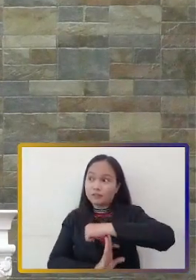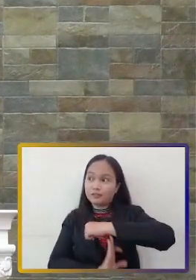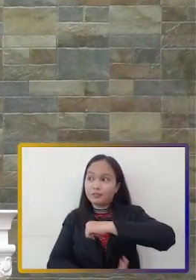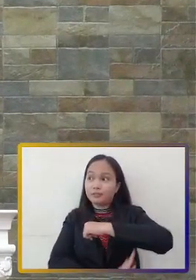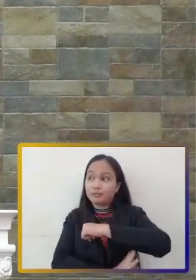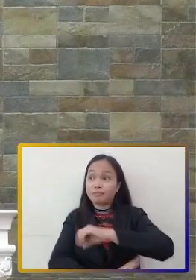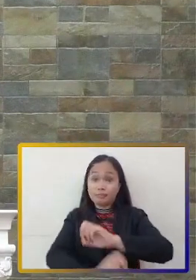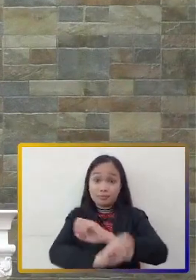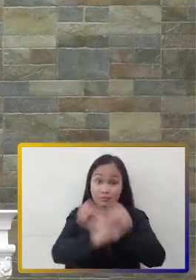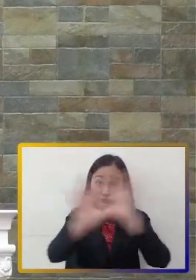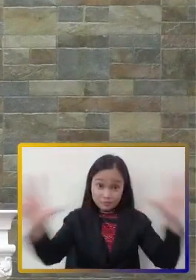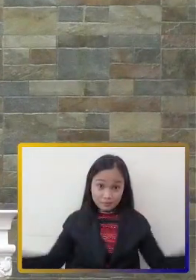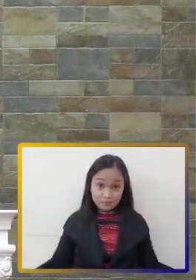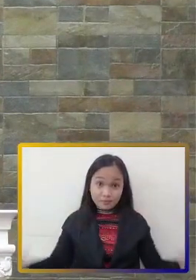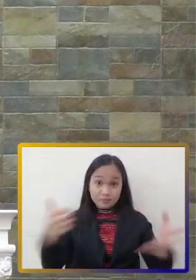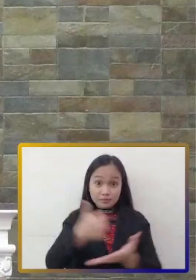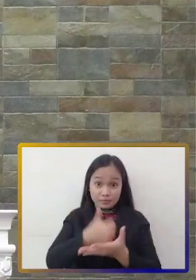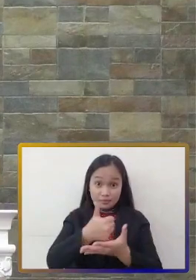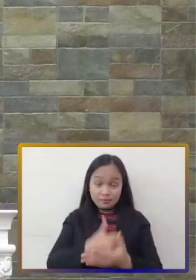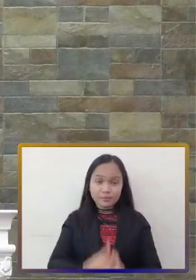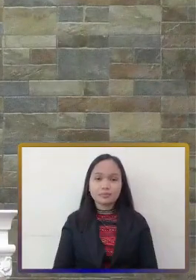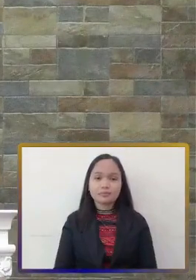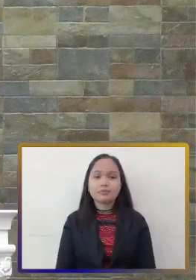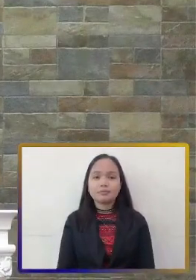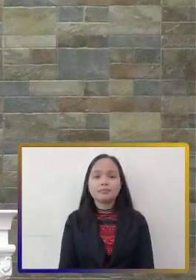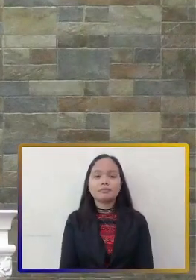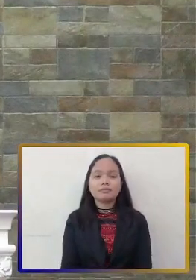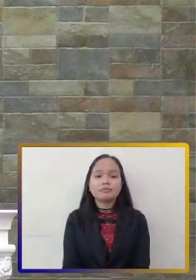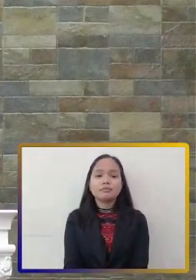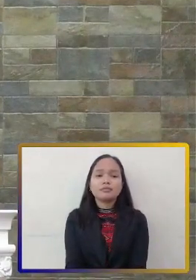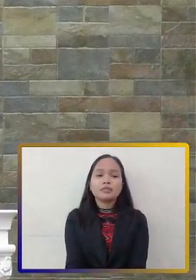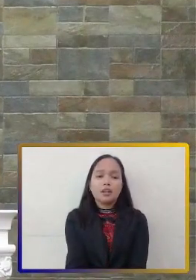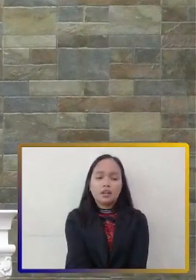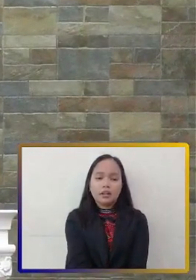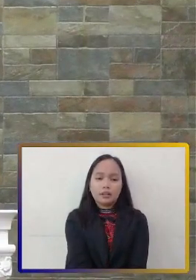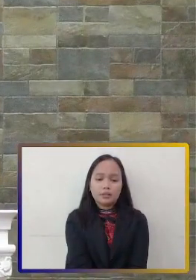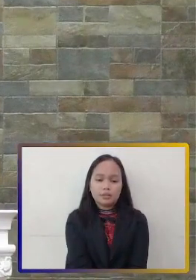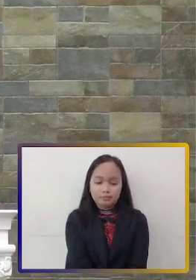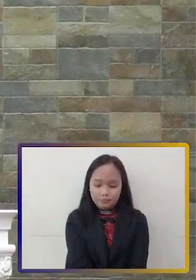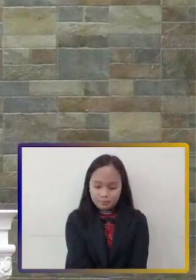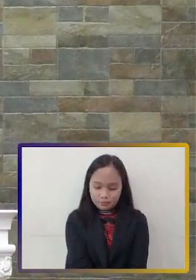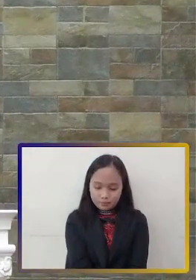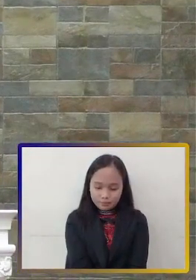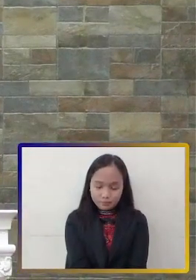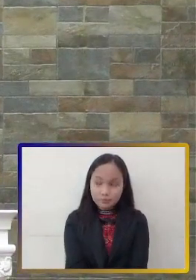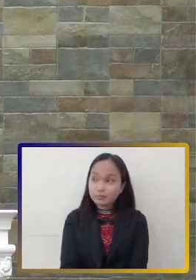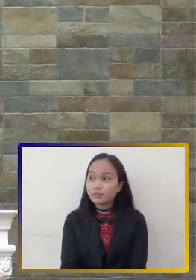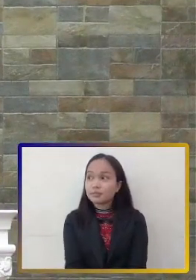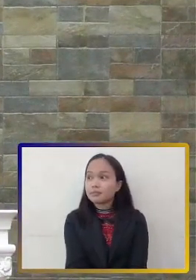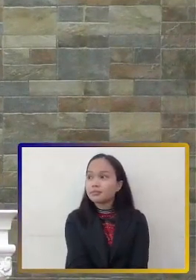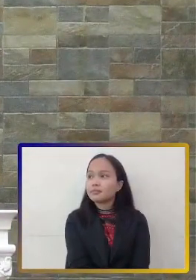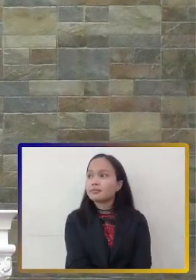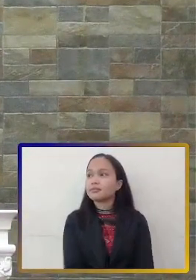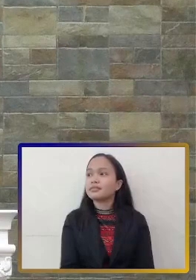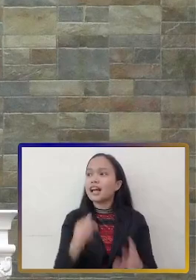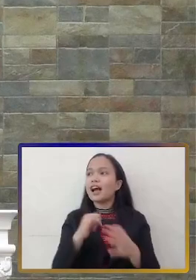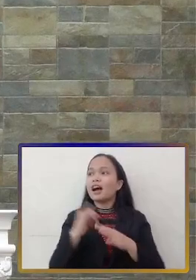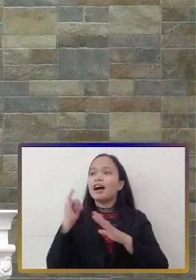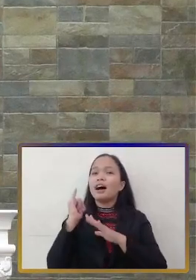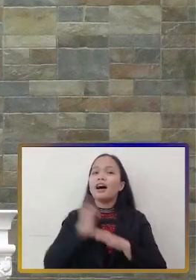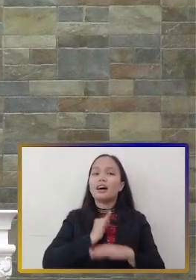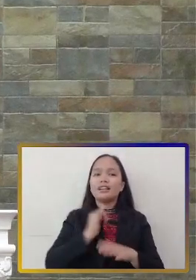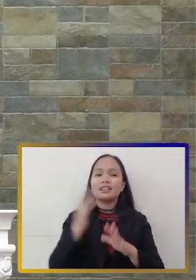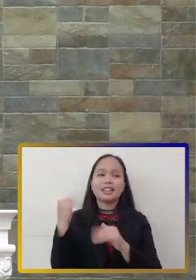Am I clear to you? Yes. Kapatid, sana hindi threat. Hindi sana threat ang stronghold mo sa